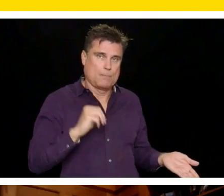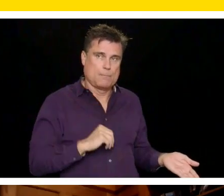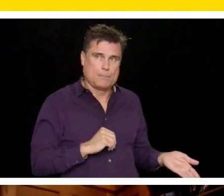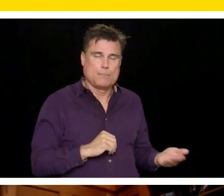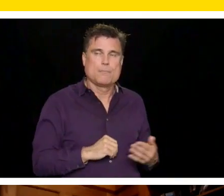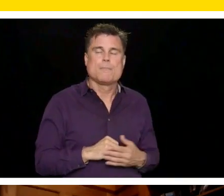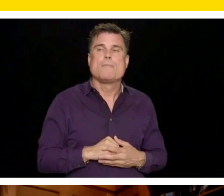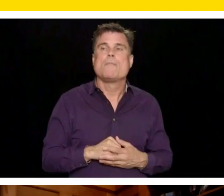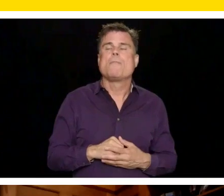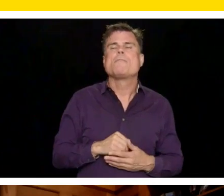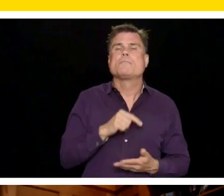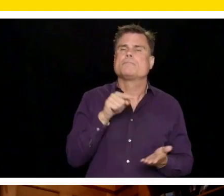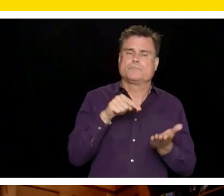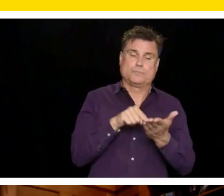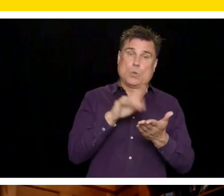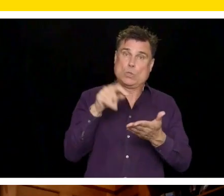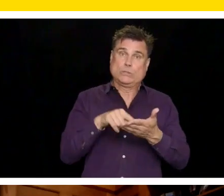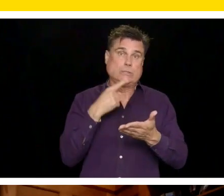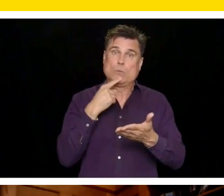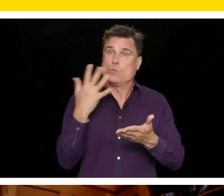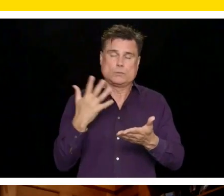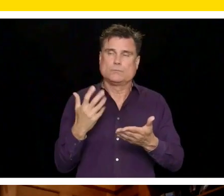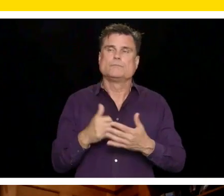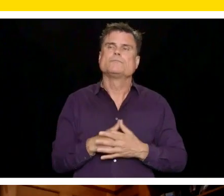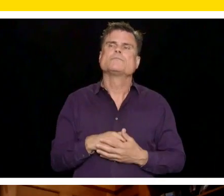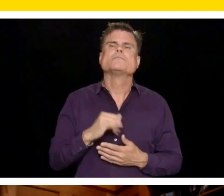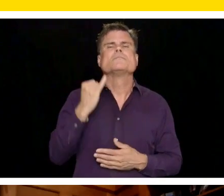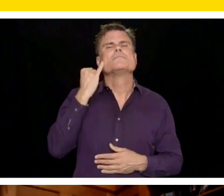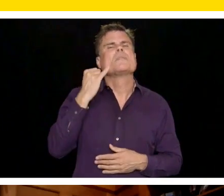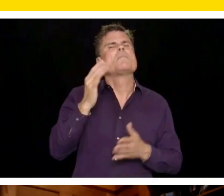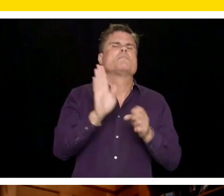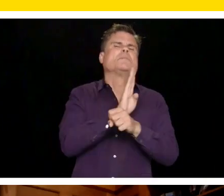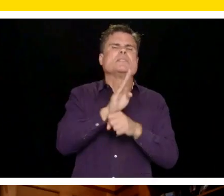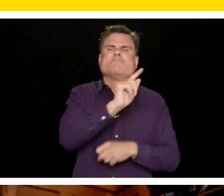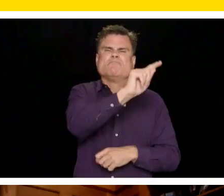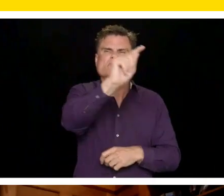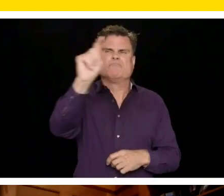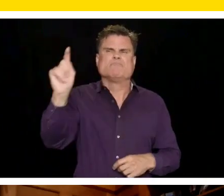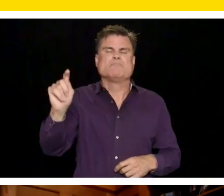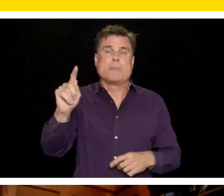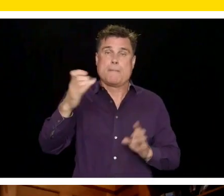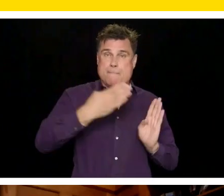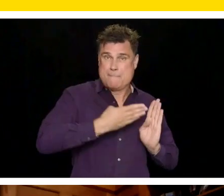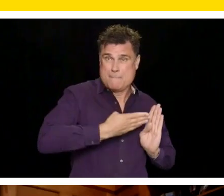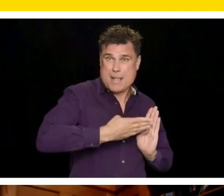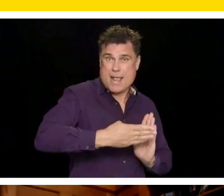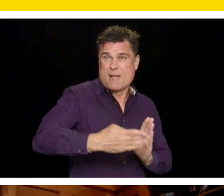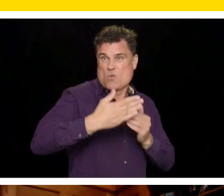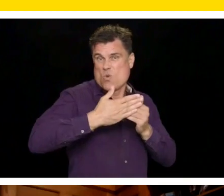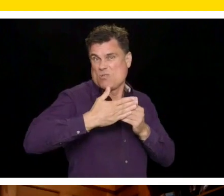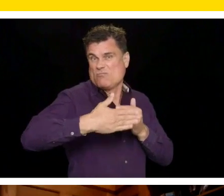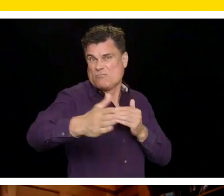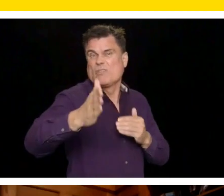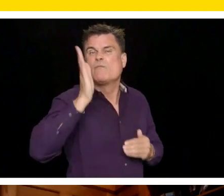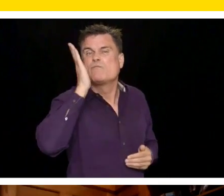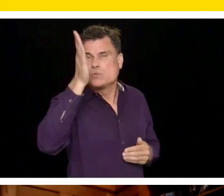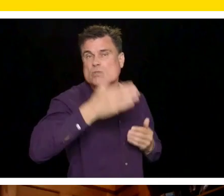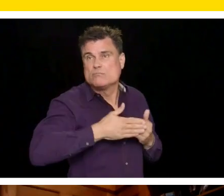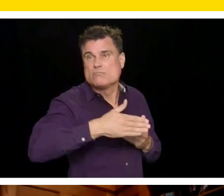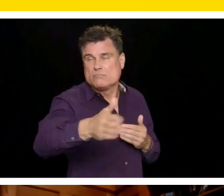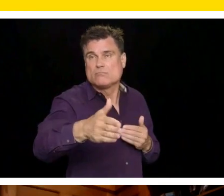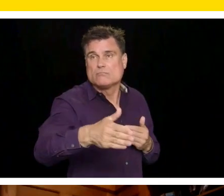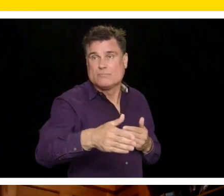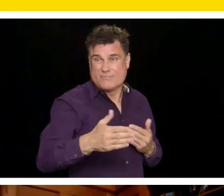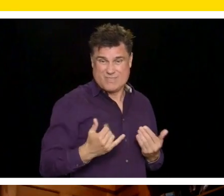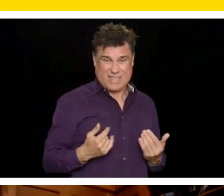for the future and for the remainder of 2020? And how do you think this may be achievable?